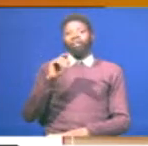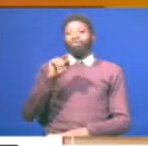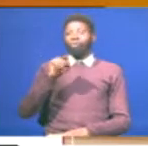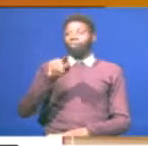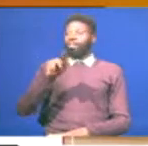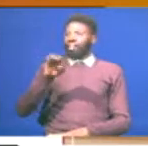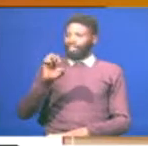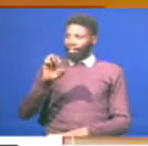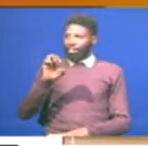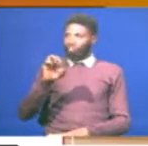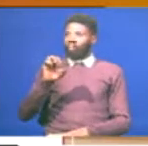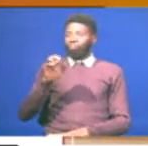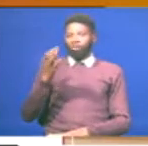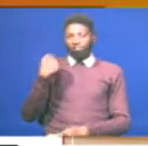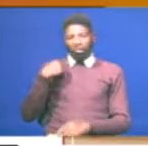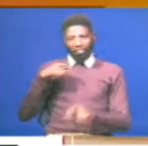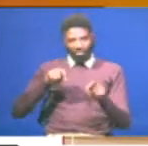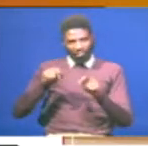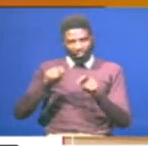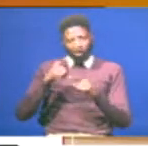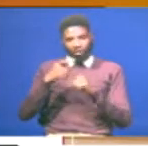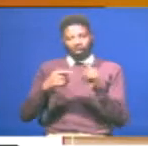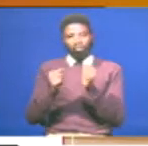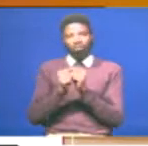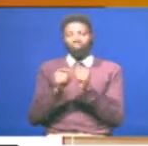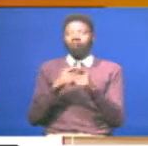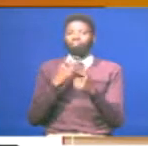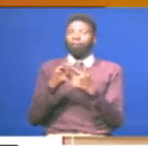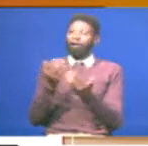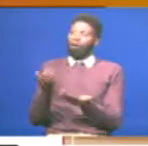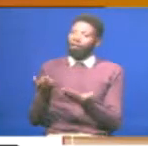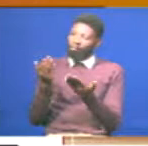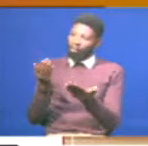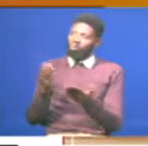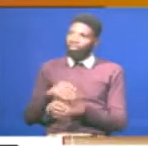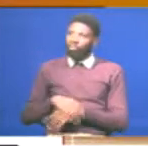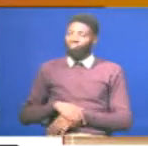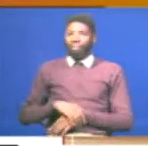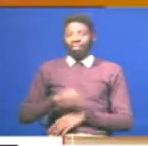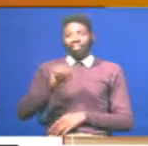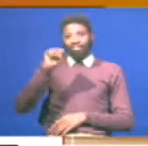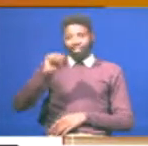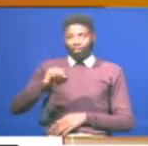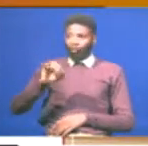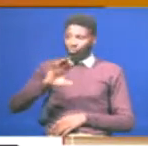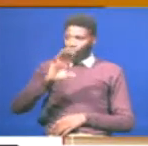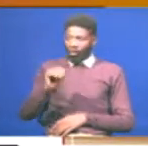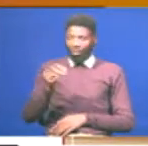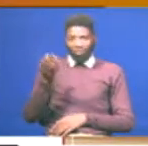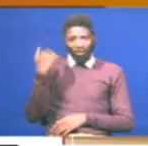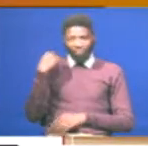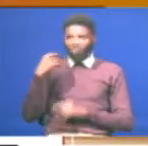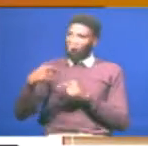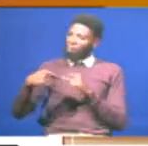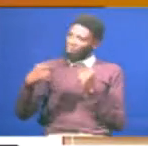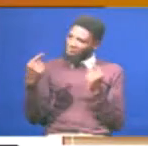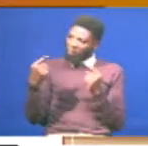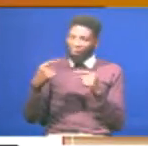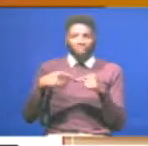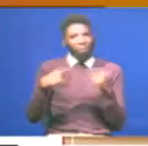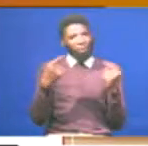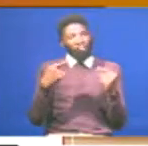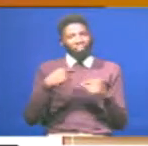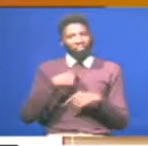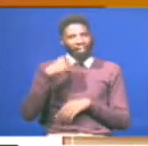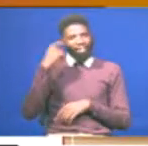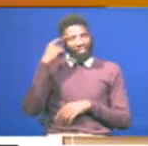over. The South Sudan, there was quite a bit of resistance. There is, I think